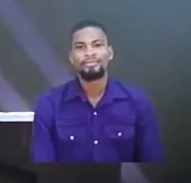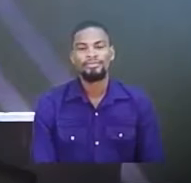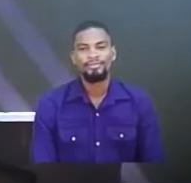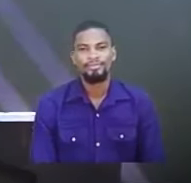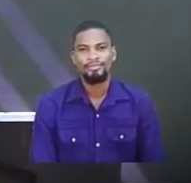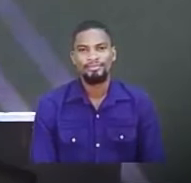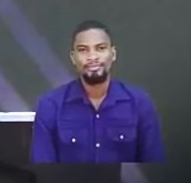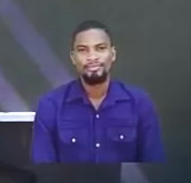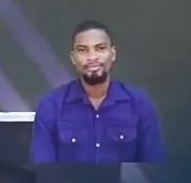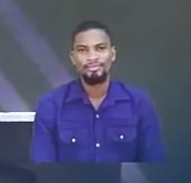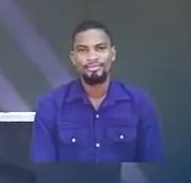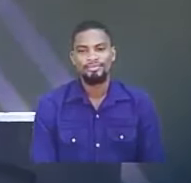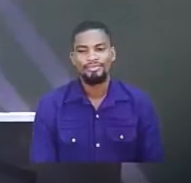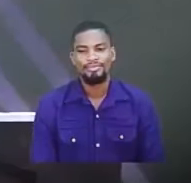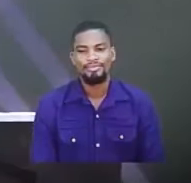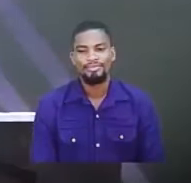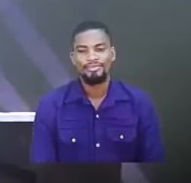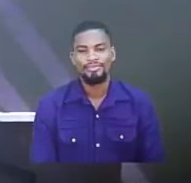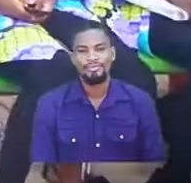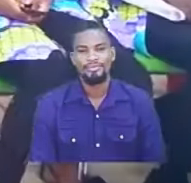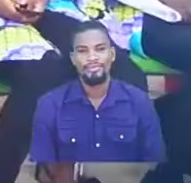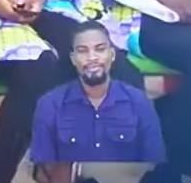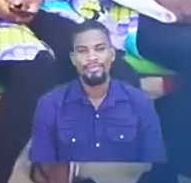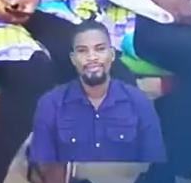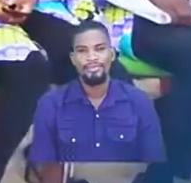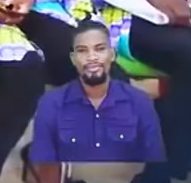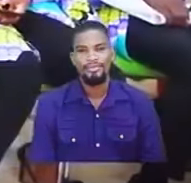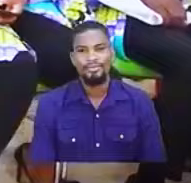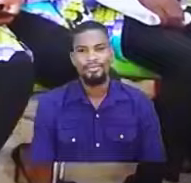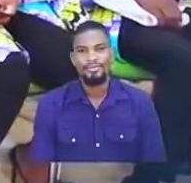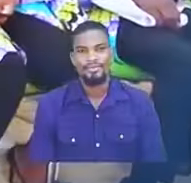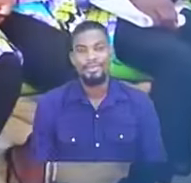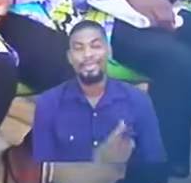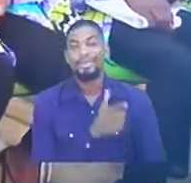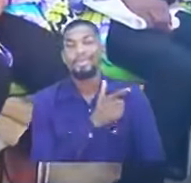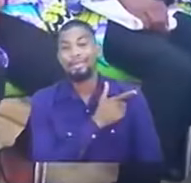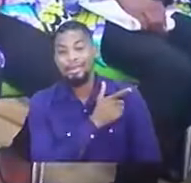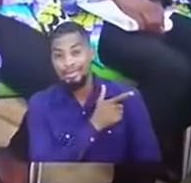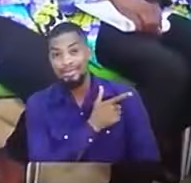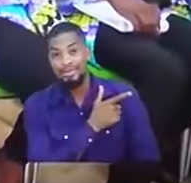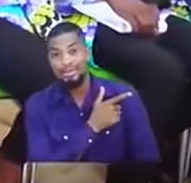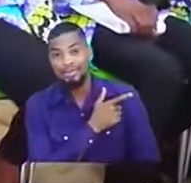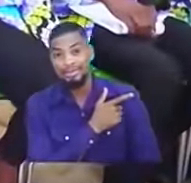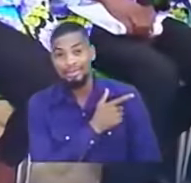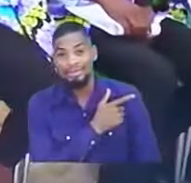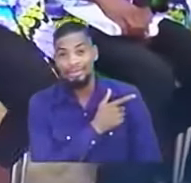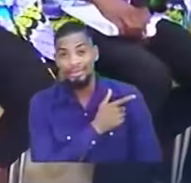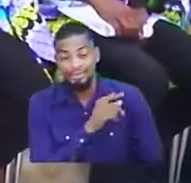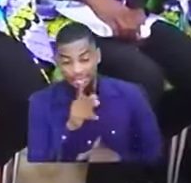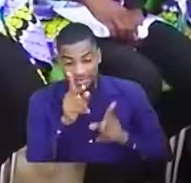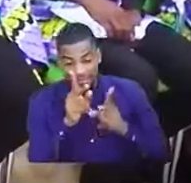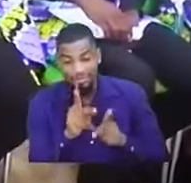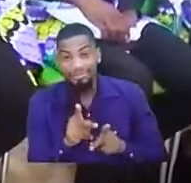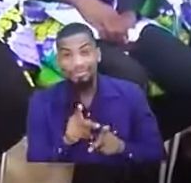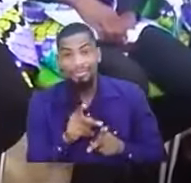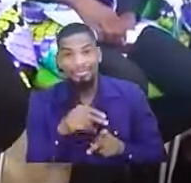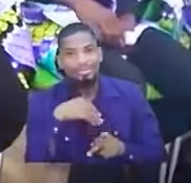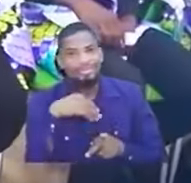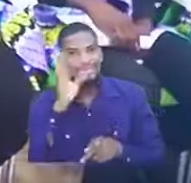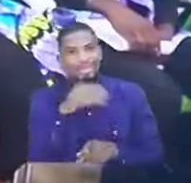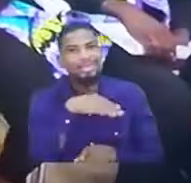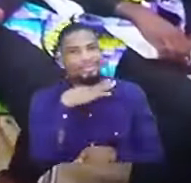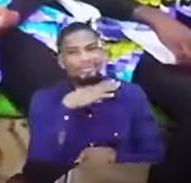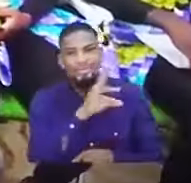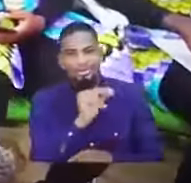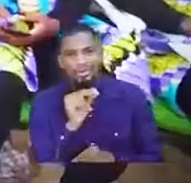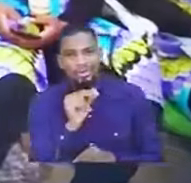Sluggard, study, learn, be diligent, and then your desire will be satisfied. When